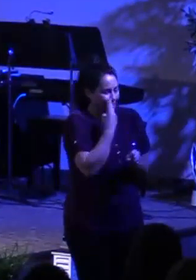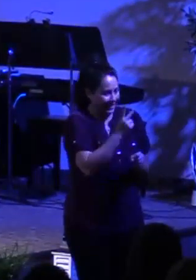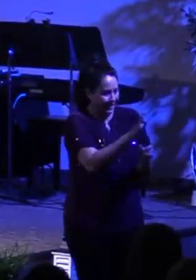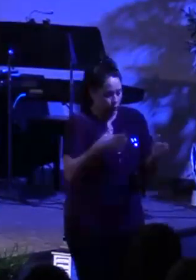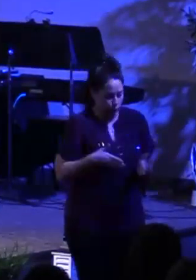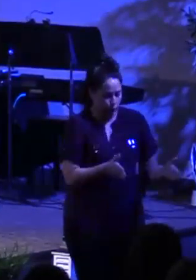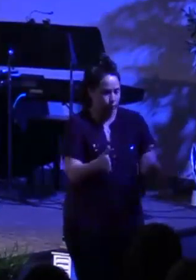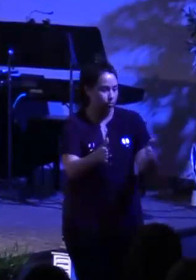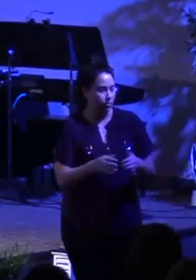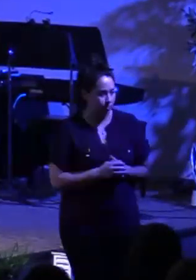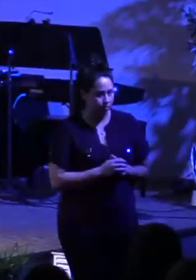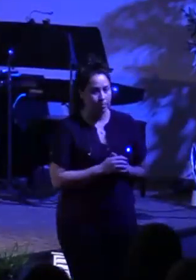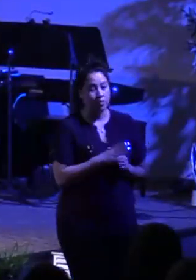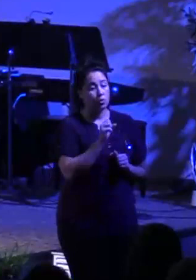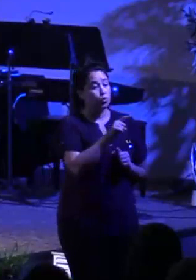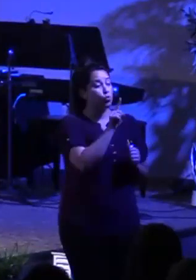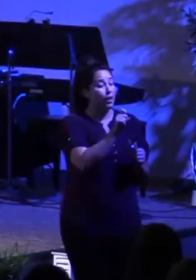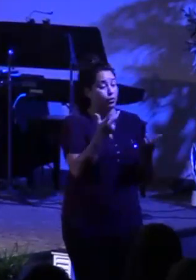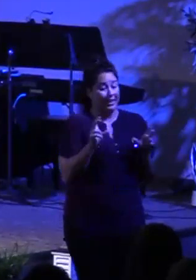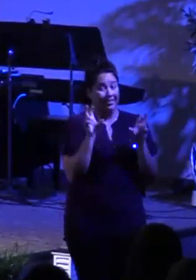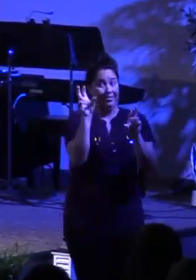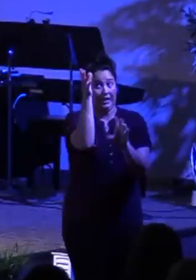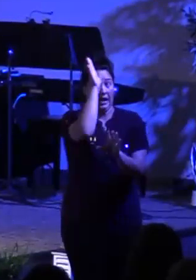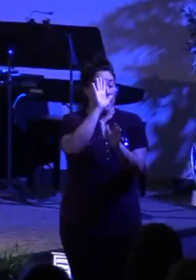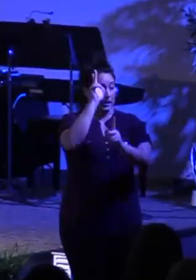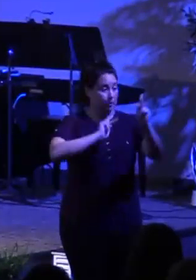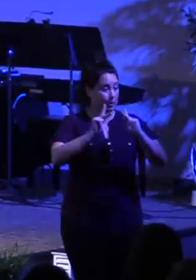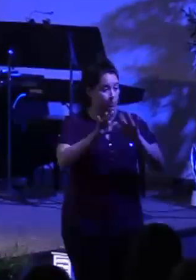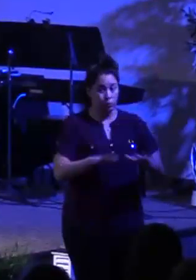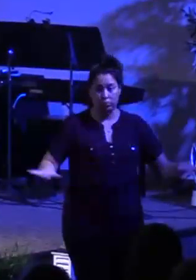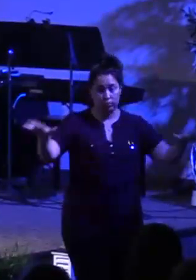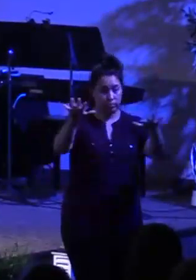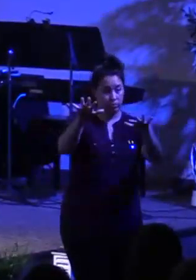right? You invest in God's people, and that's,